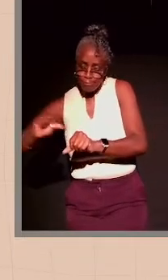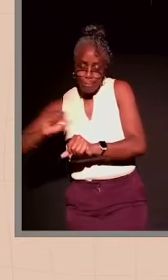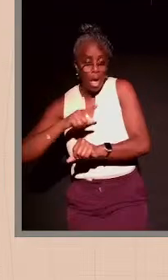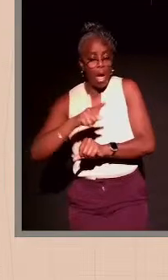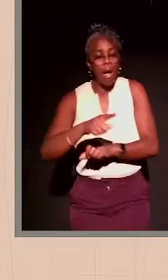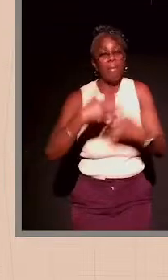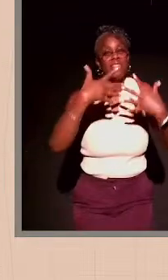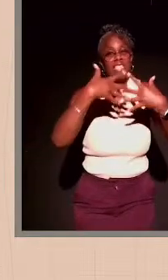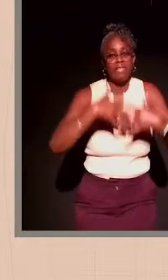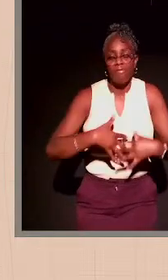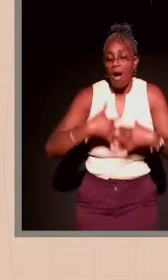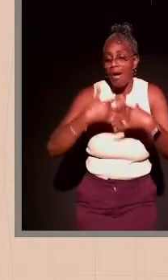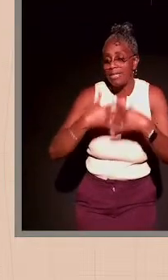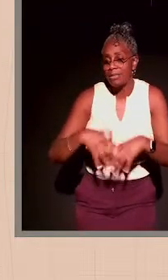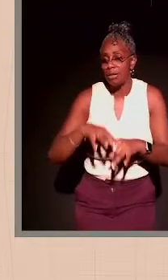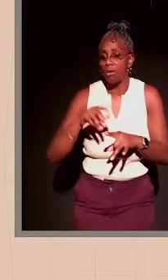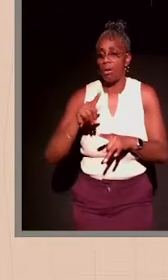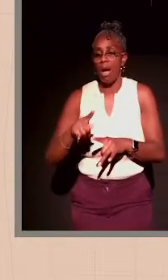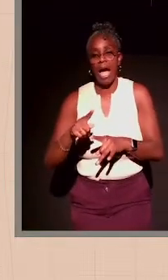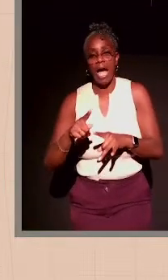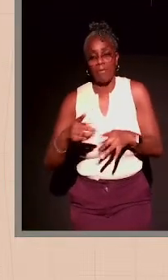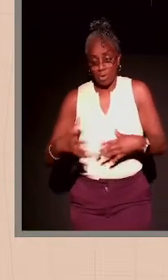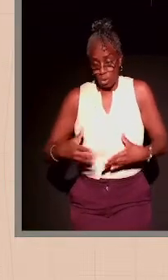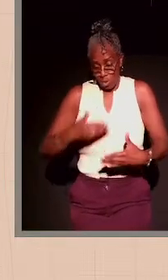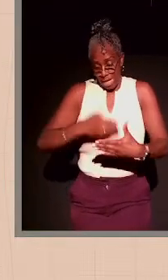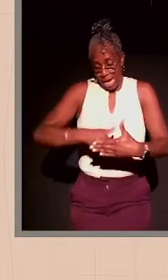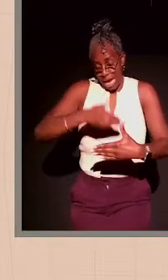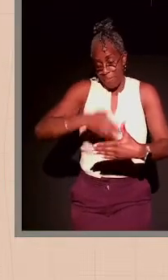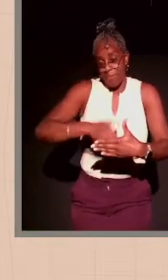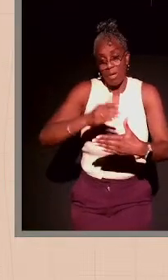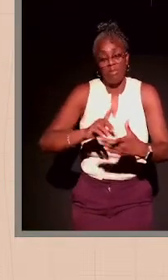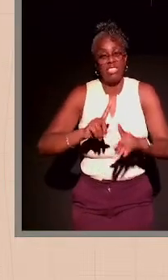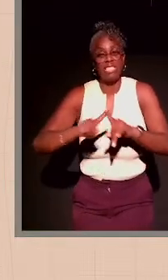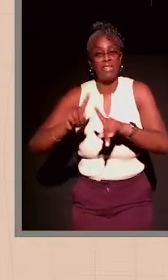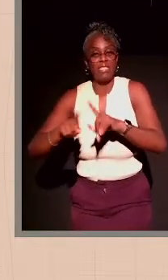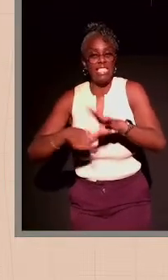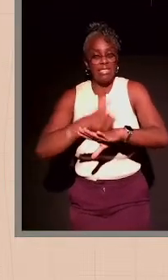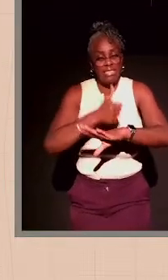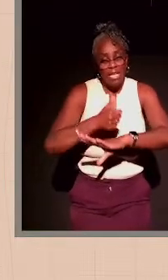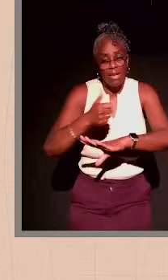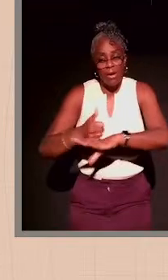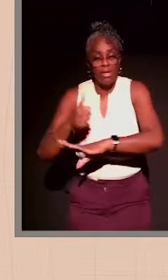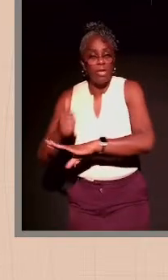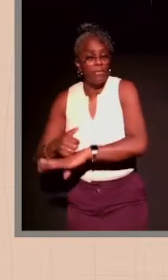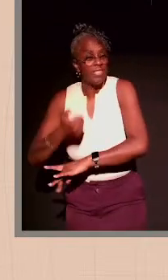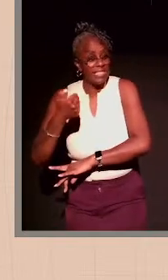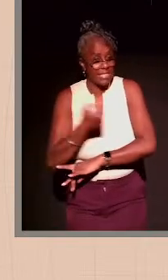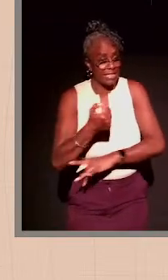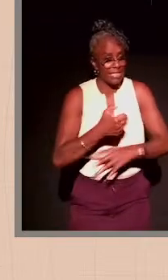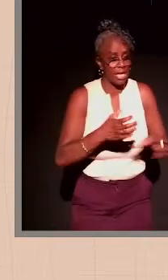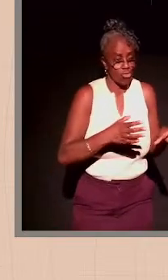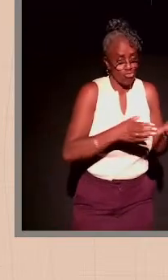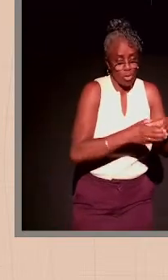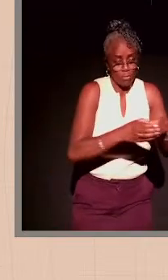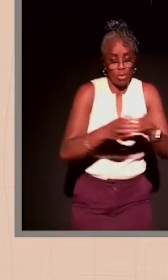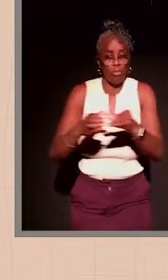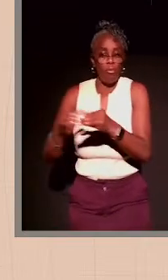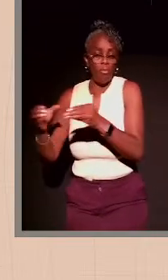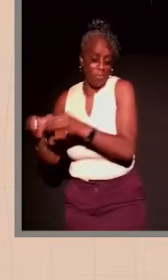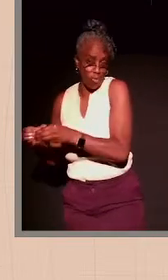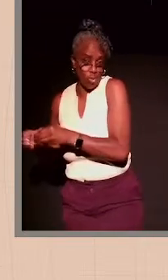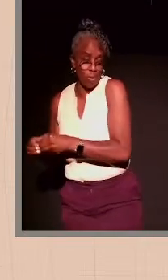the capacity to store the settings for 16 groups of 24